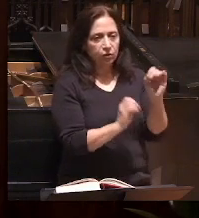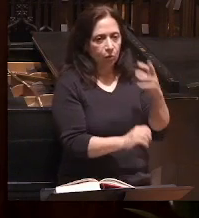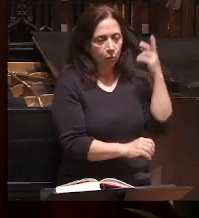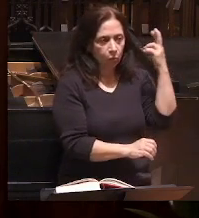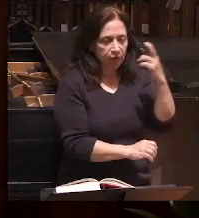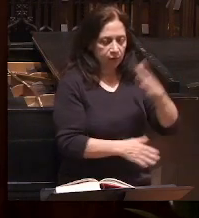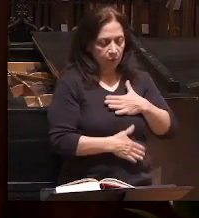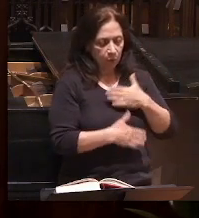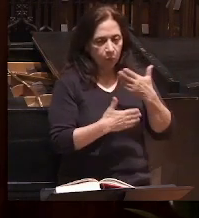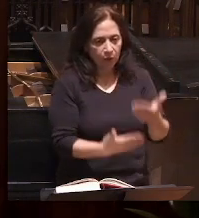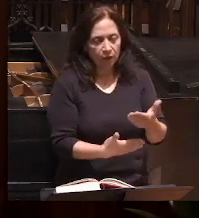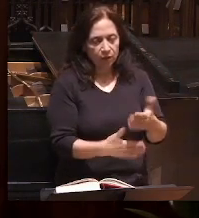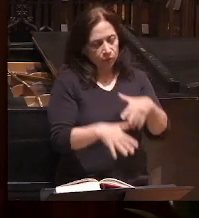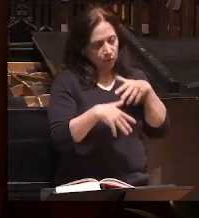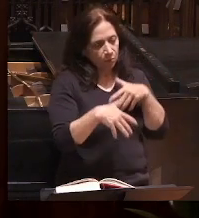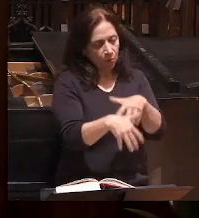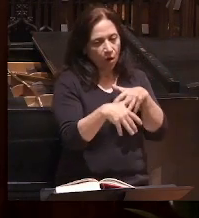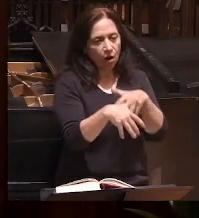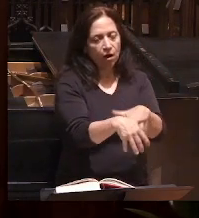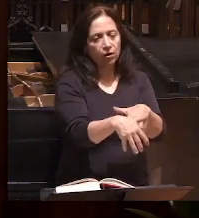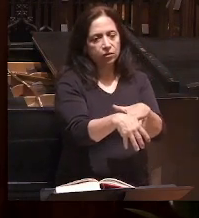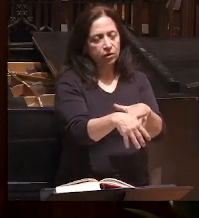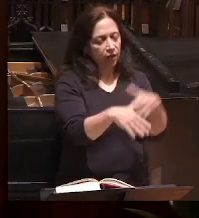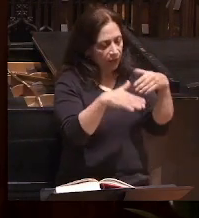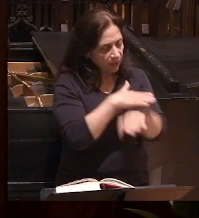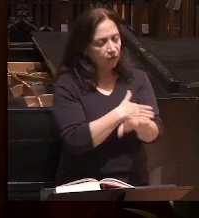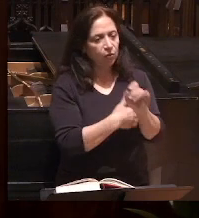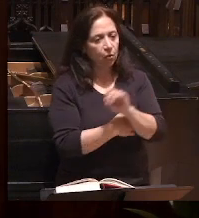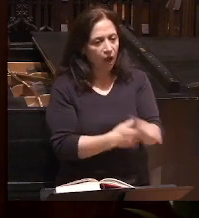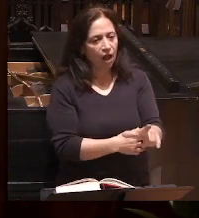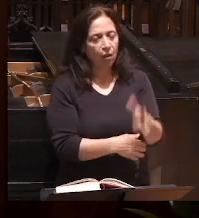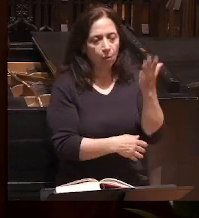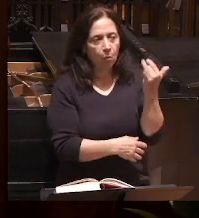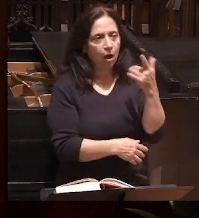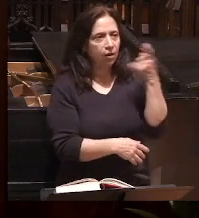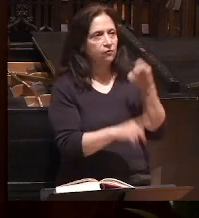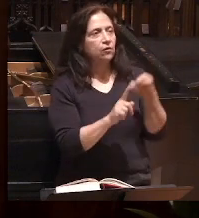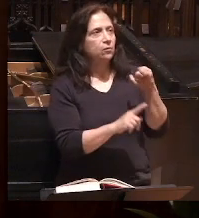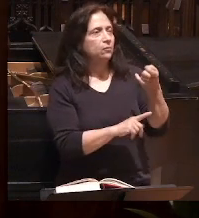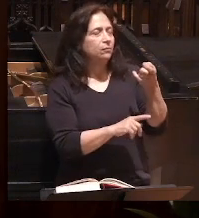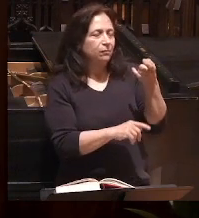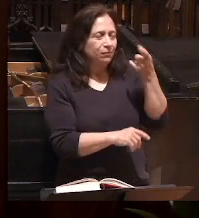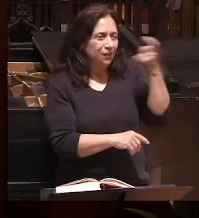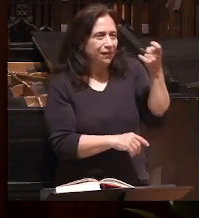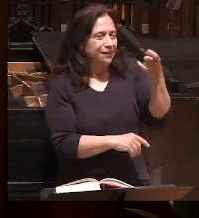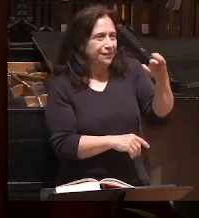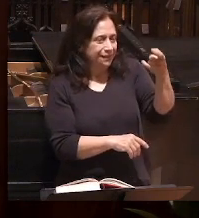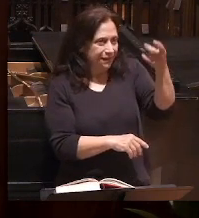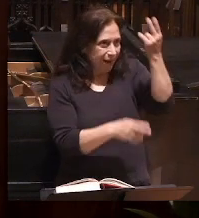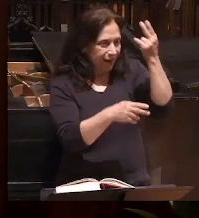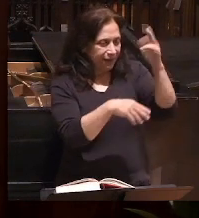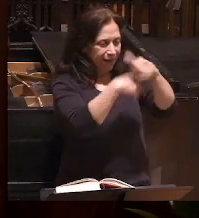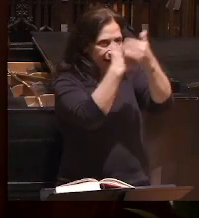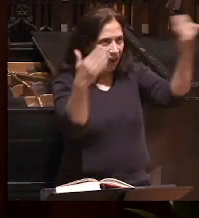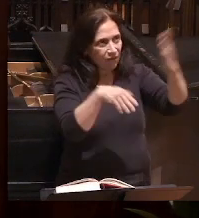to be willing to march into hell for that heavenly cause. And I know if I'll only